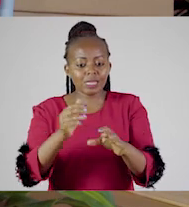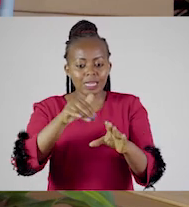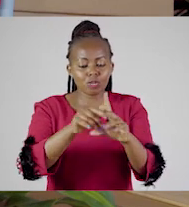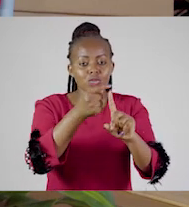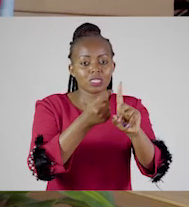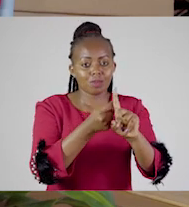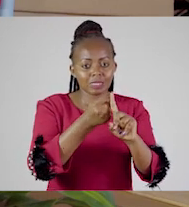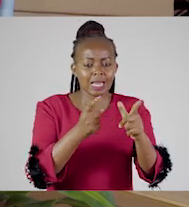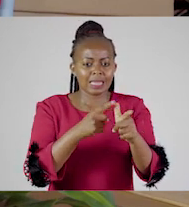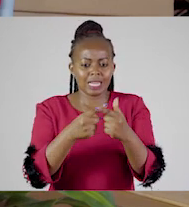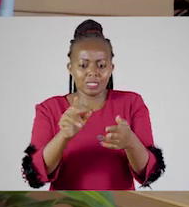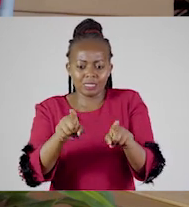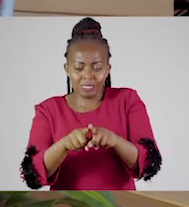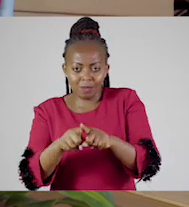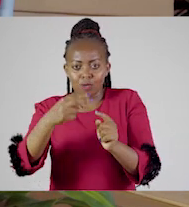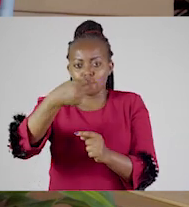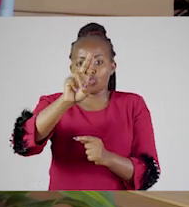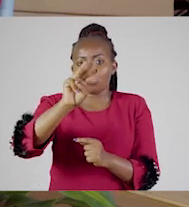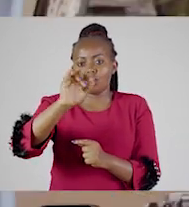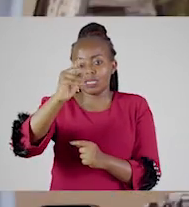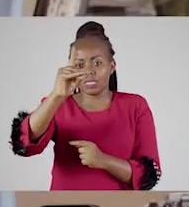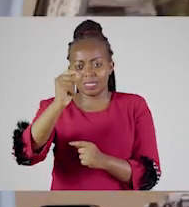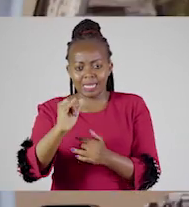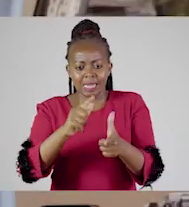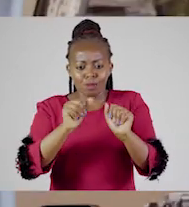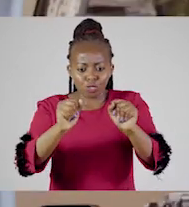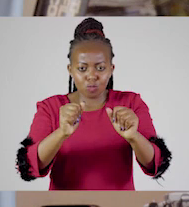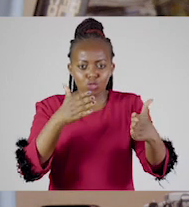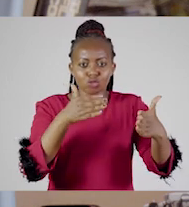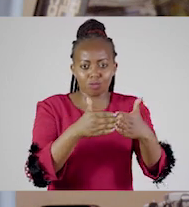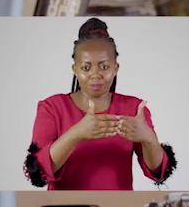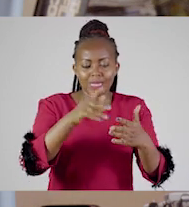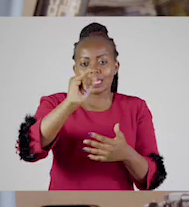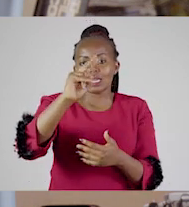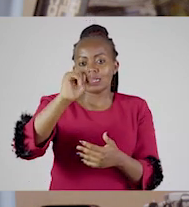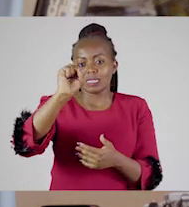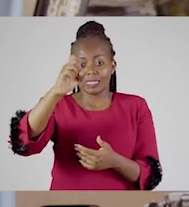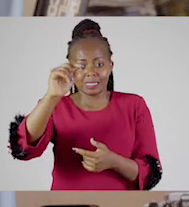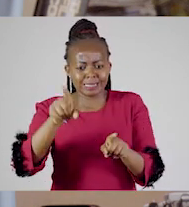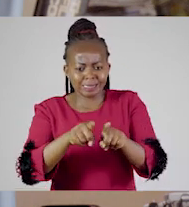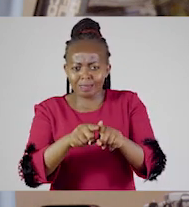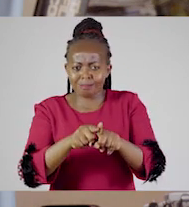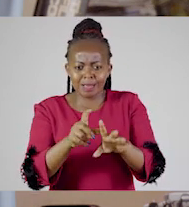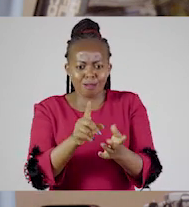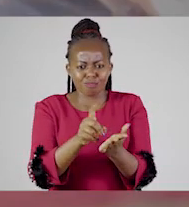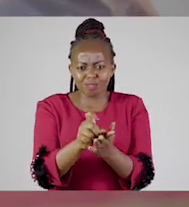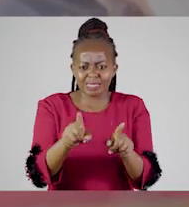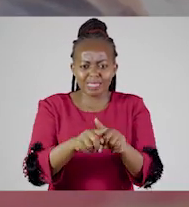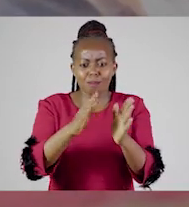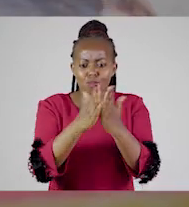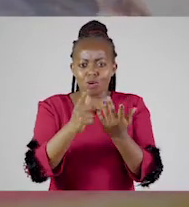indoor temperatures and relative humidity will also prevent infestation of insects like cockroaches, book